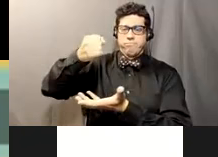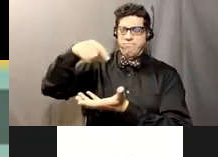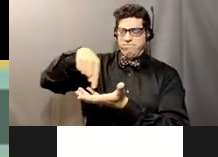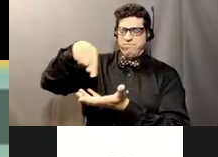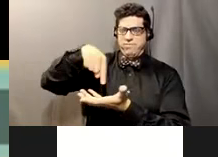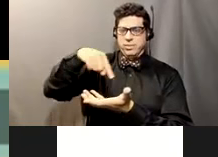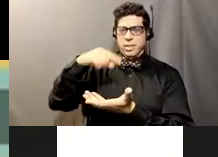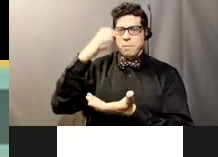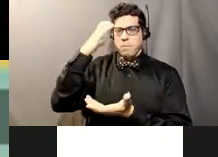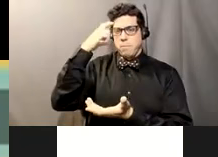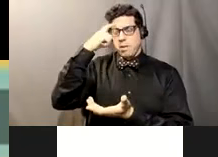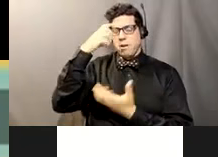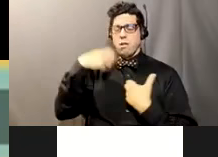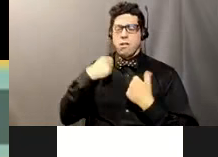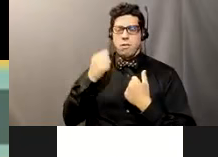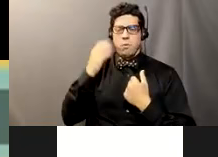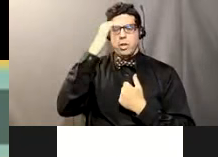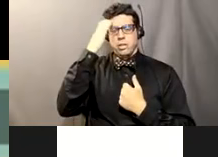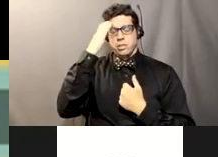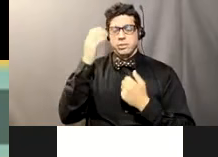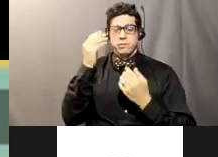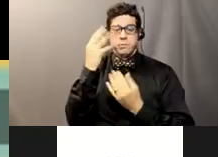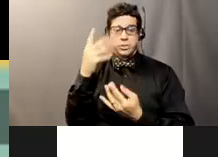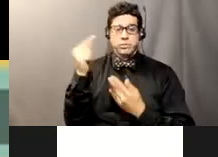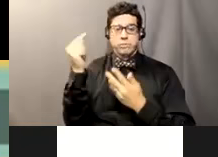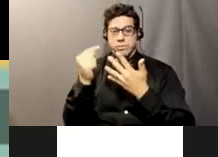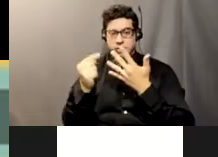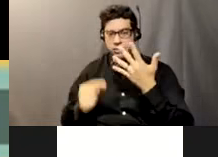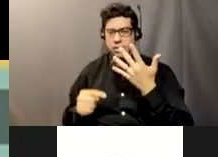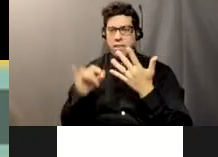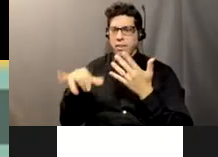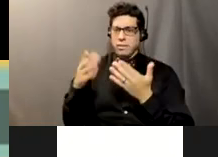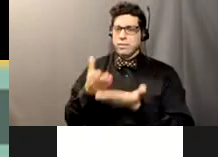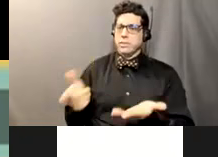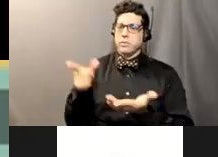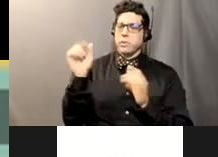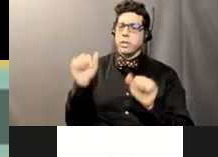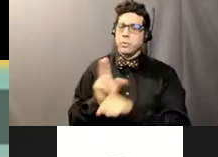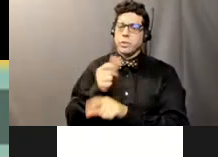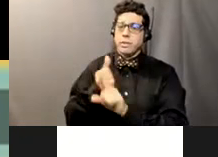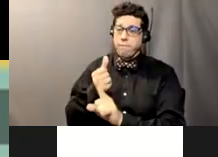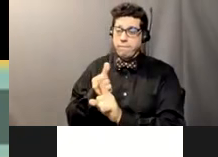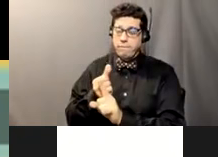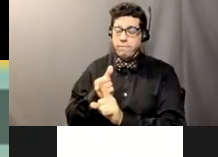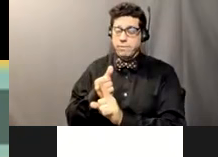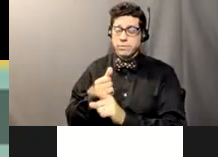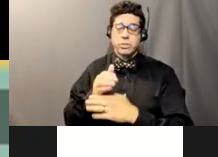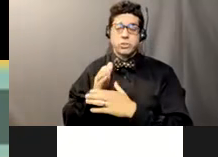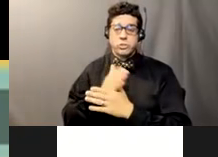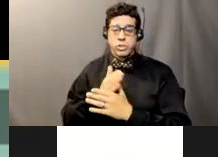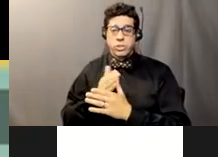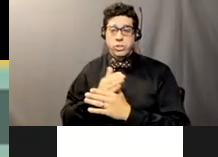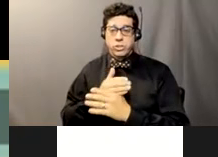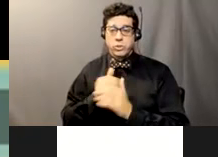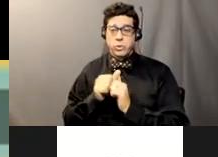health awareness information, suicide prevention information. These are things that you can use yourself, share in